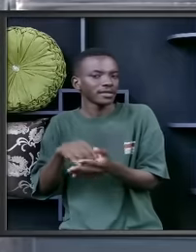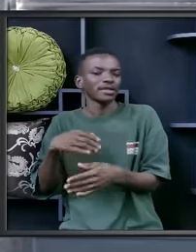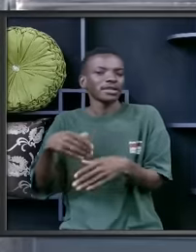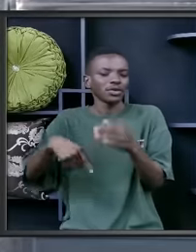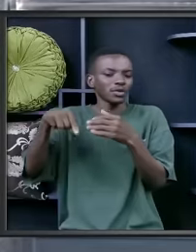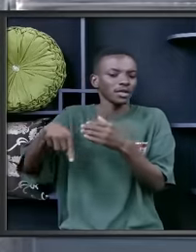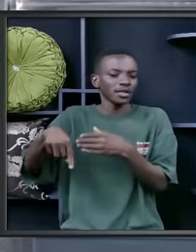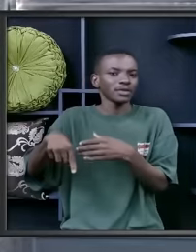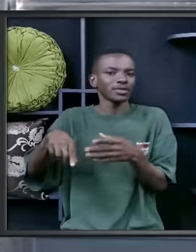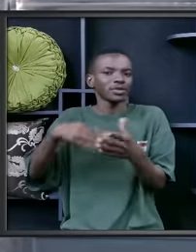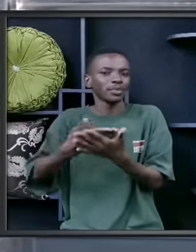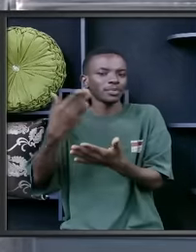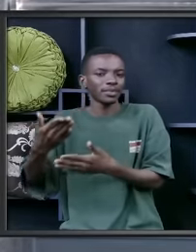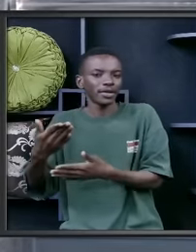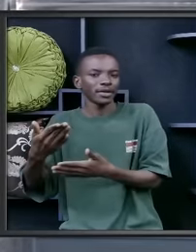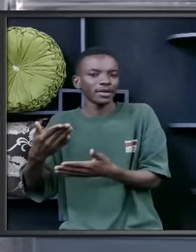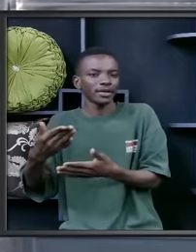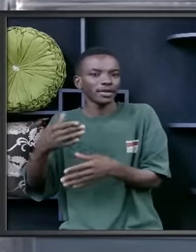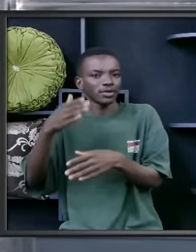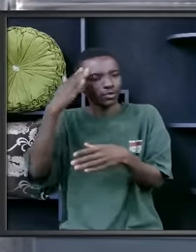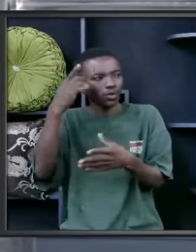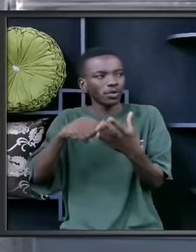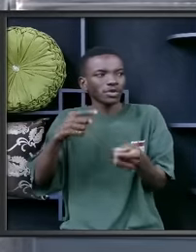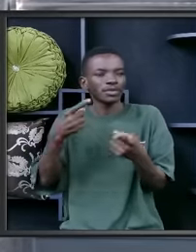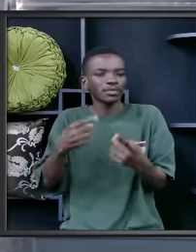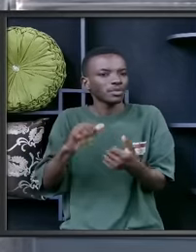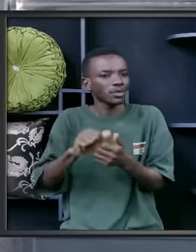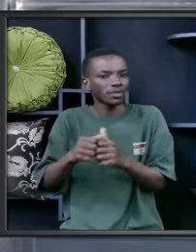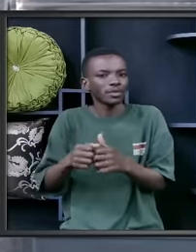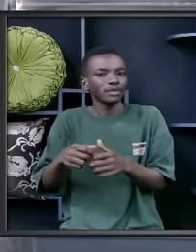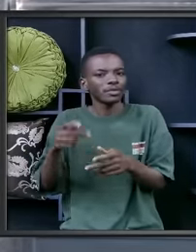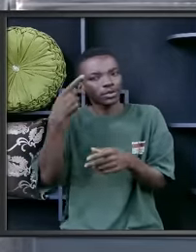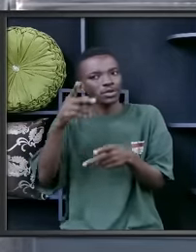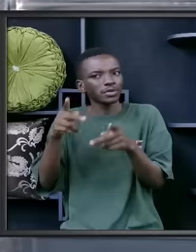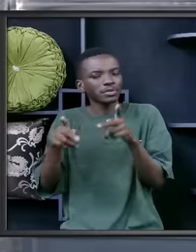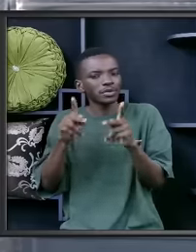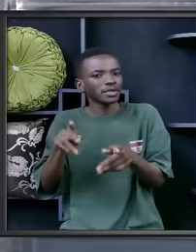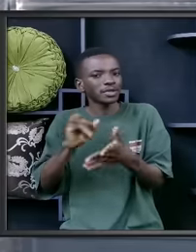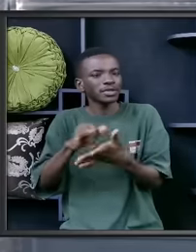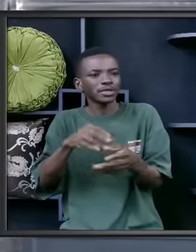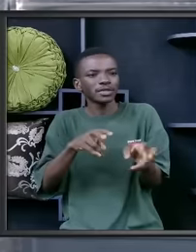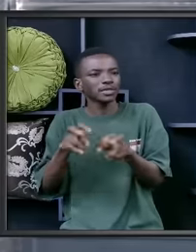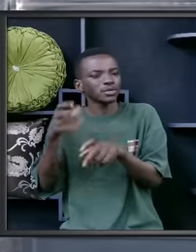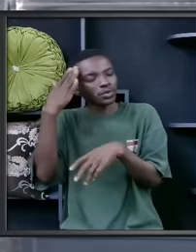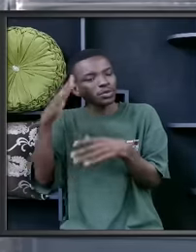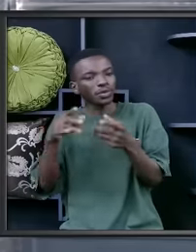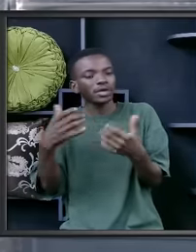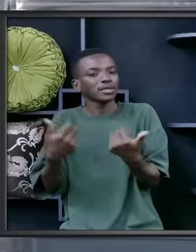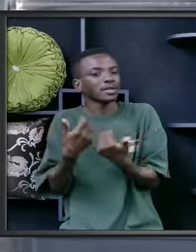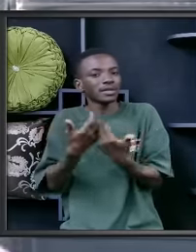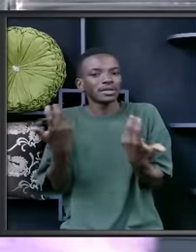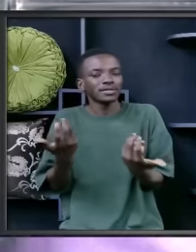I go buy airtime. May I call him back? No waiting. Because your person wait there for road. They travel. You don't know whether an accident or